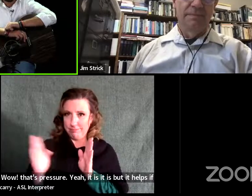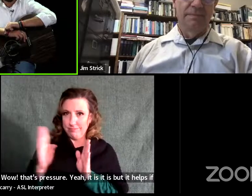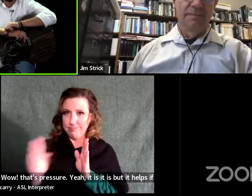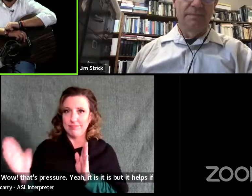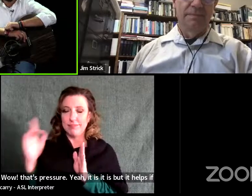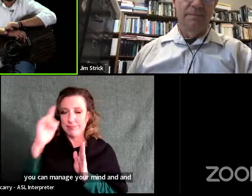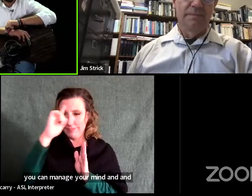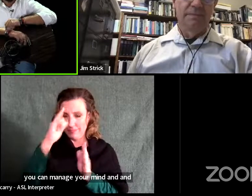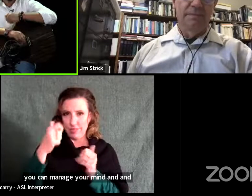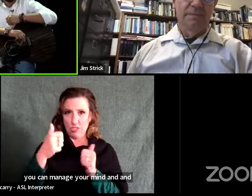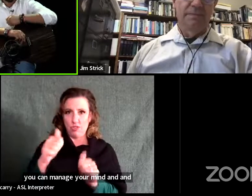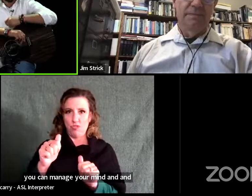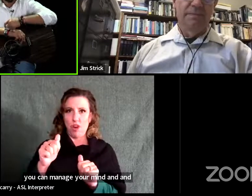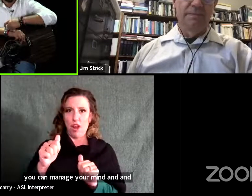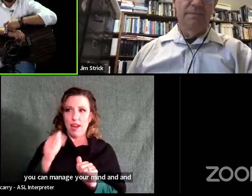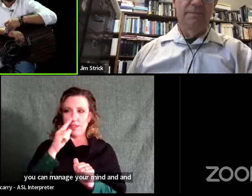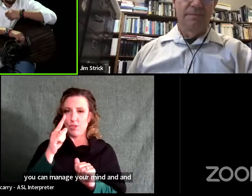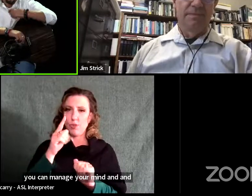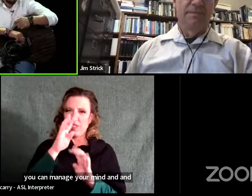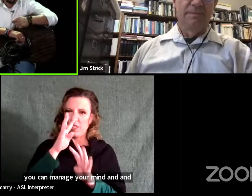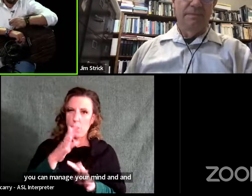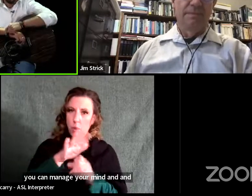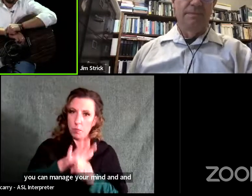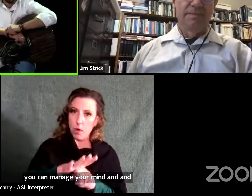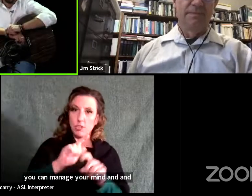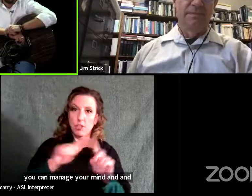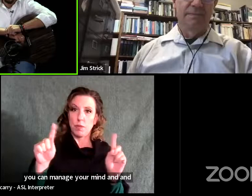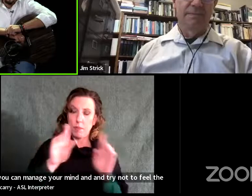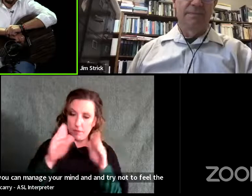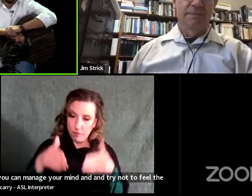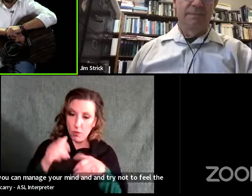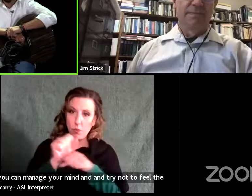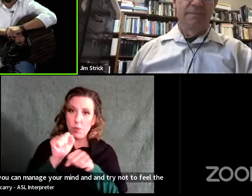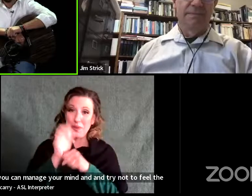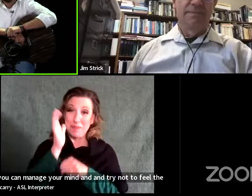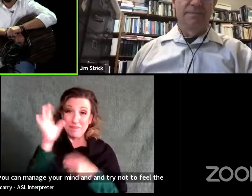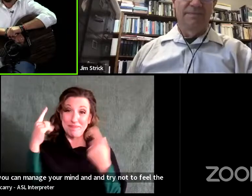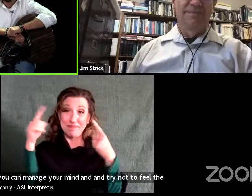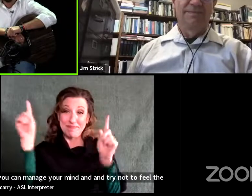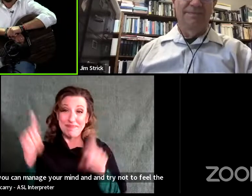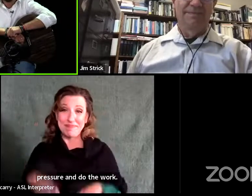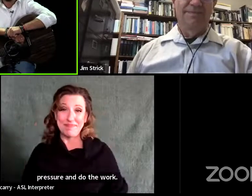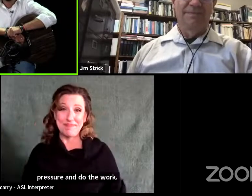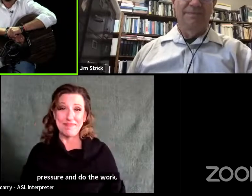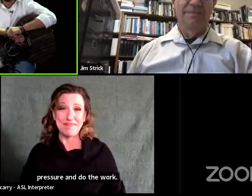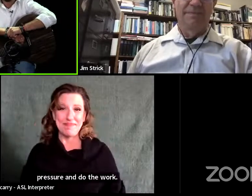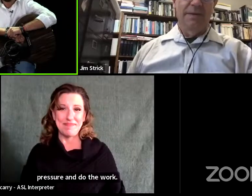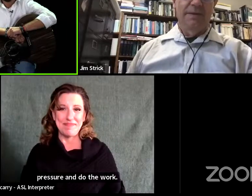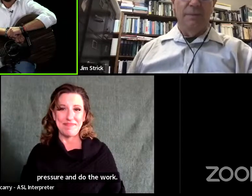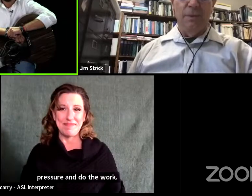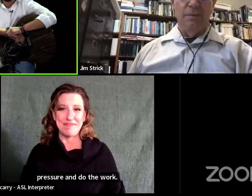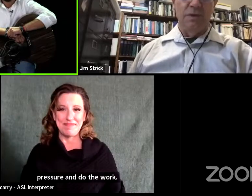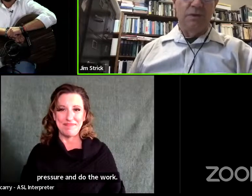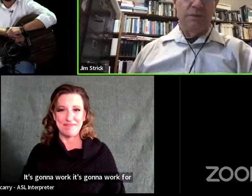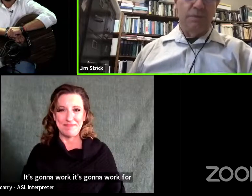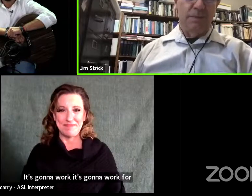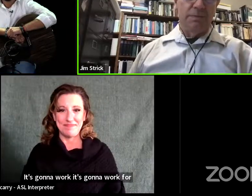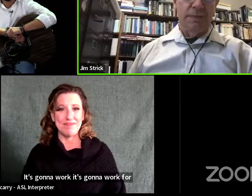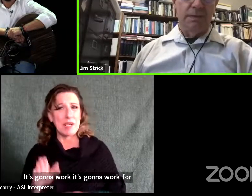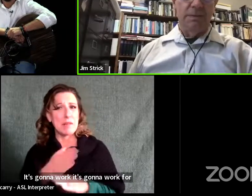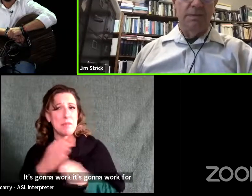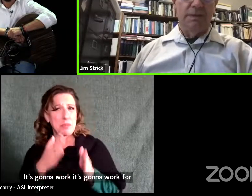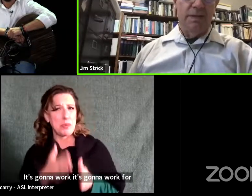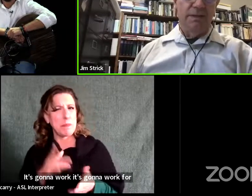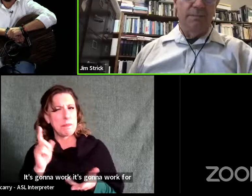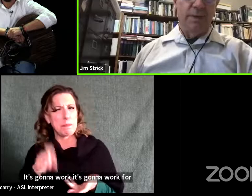And try not to feel the pressure and do the work, it's going to work. It's going to work for sure. Musicians must